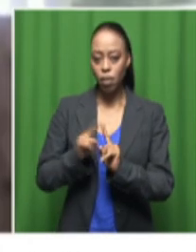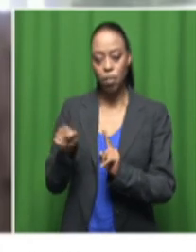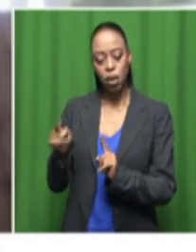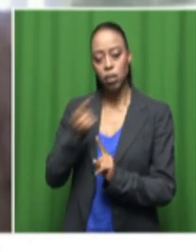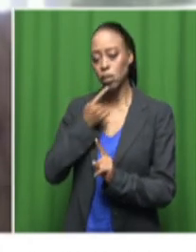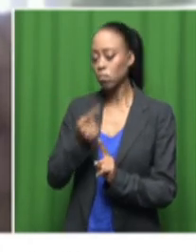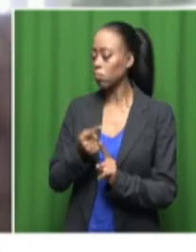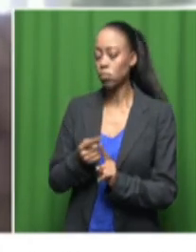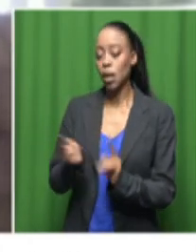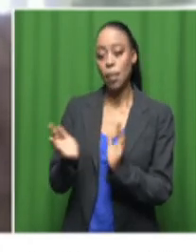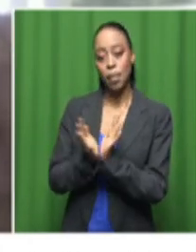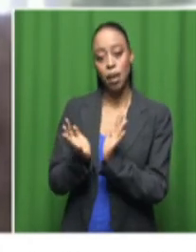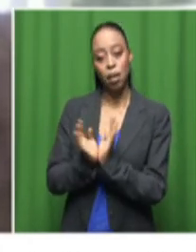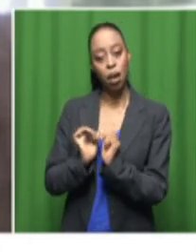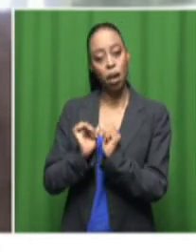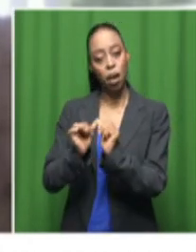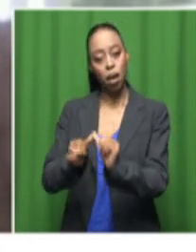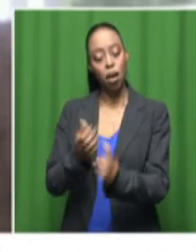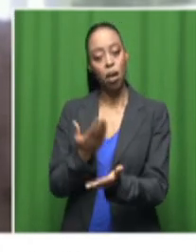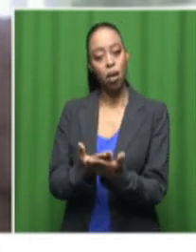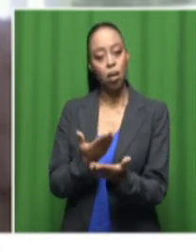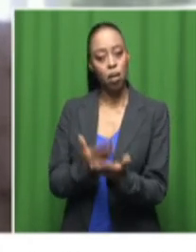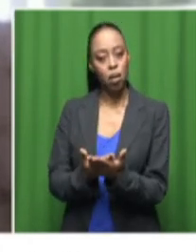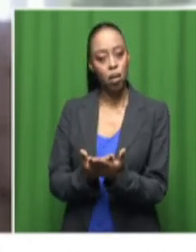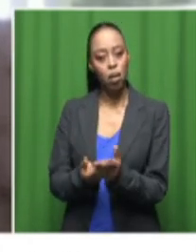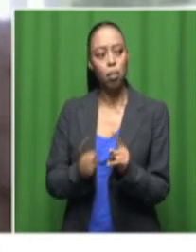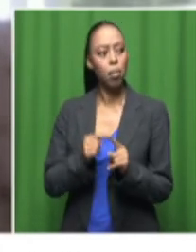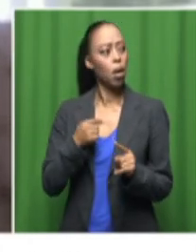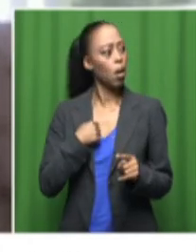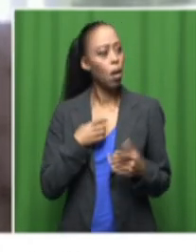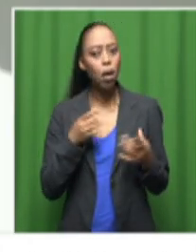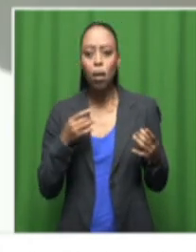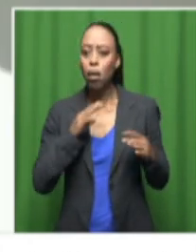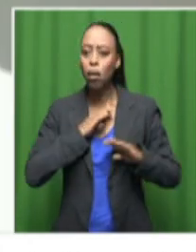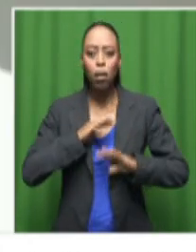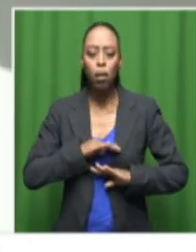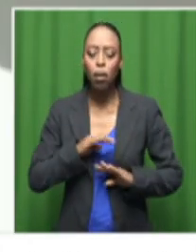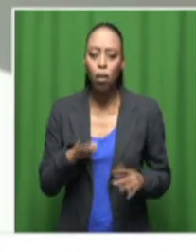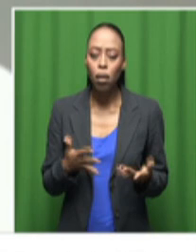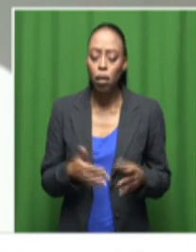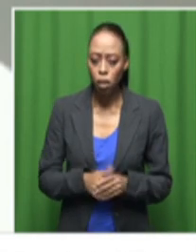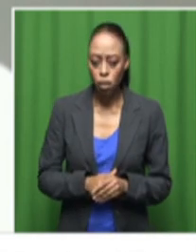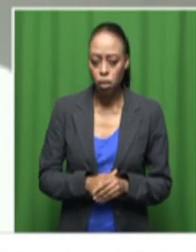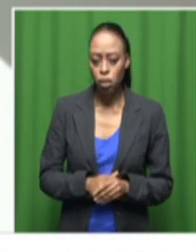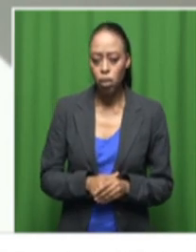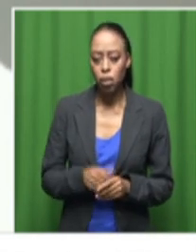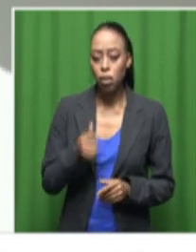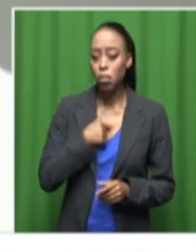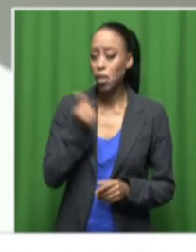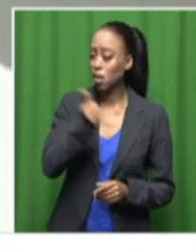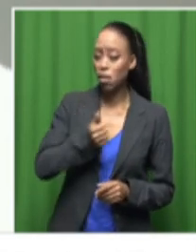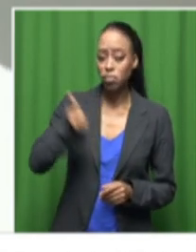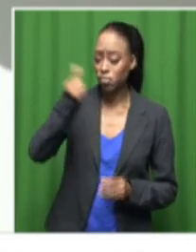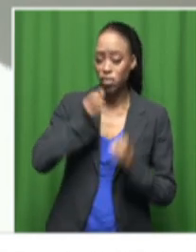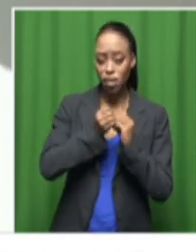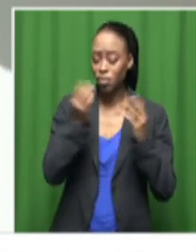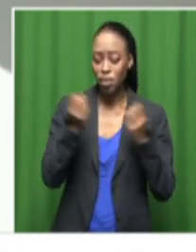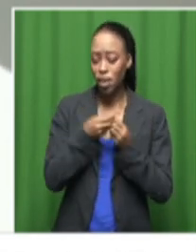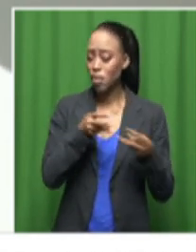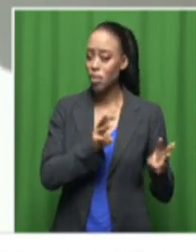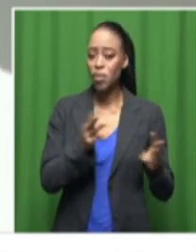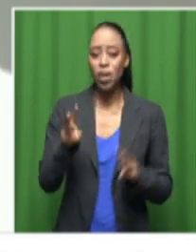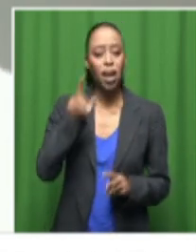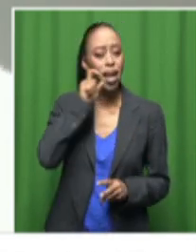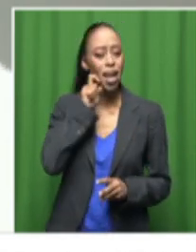ruled that the meeting can go ahead to Mpofu's dissatisfaction. I'm senior to you in many ways, not just